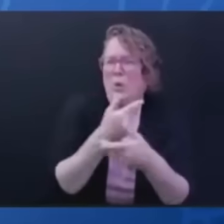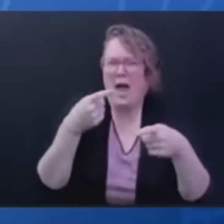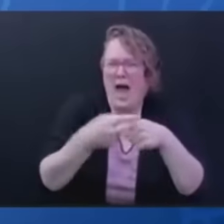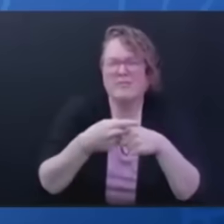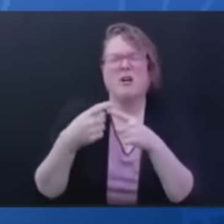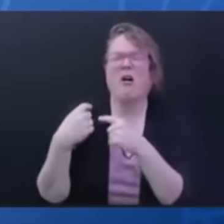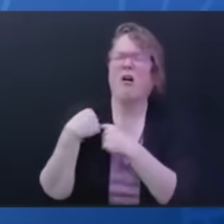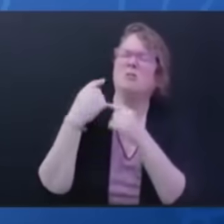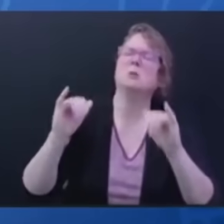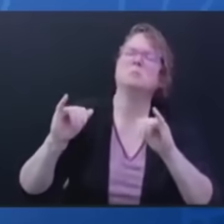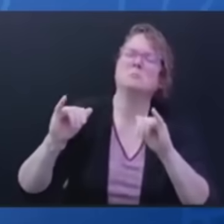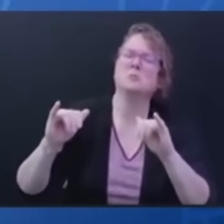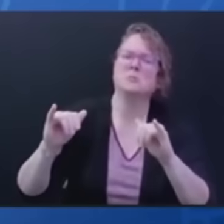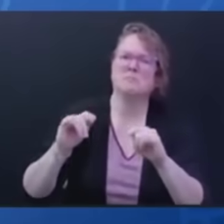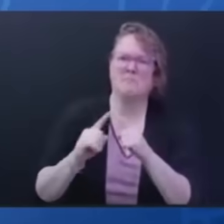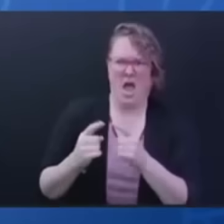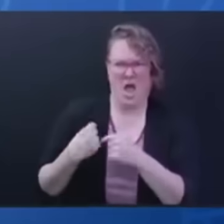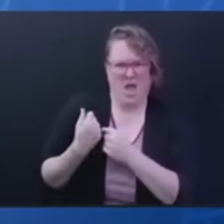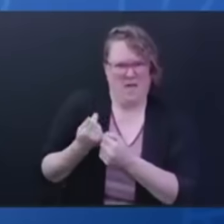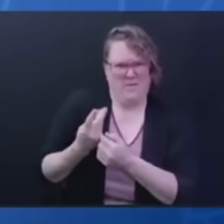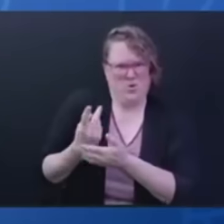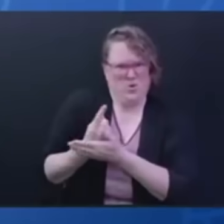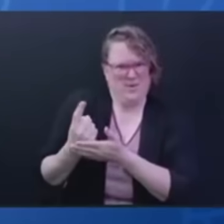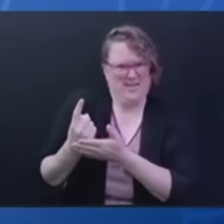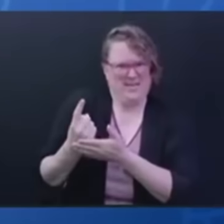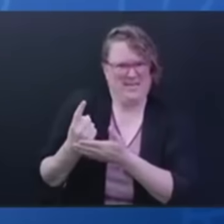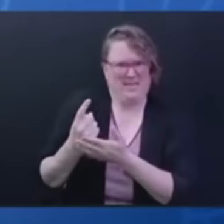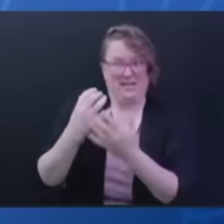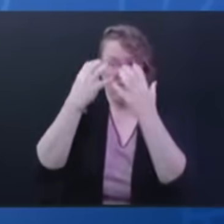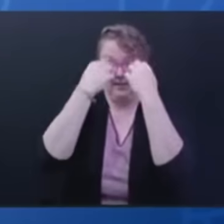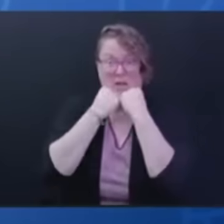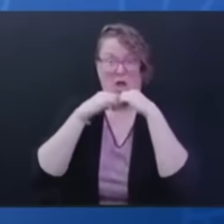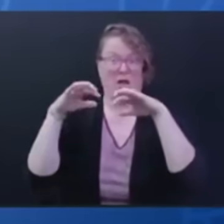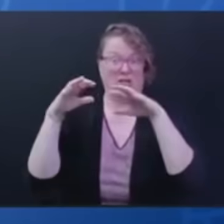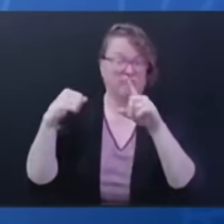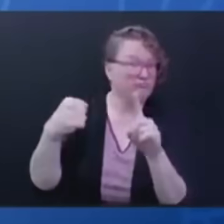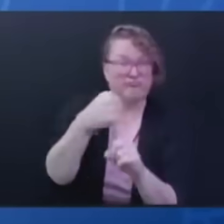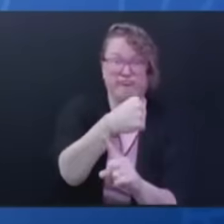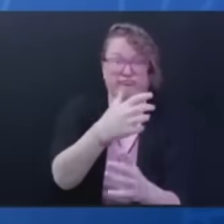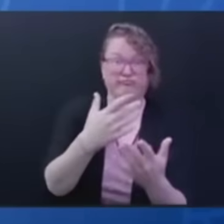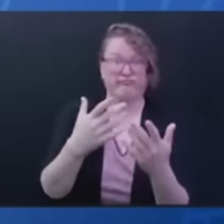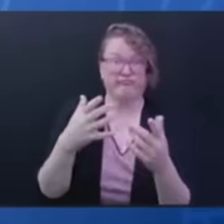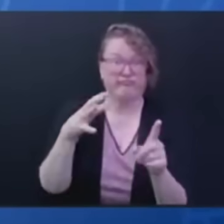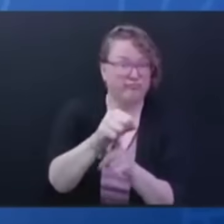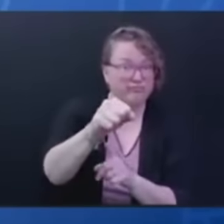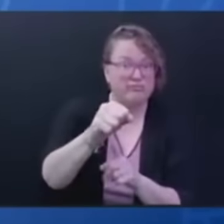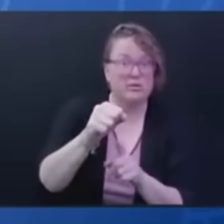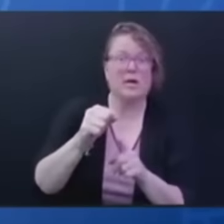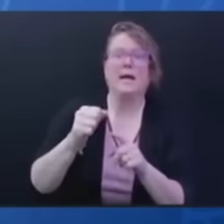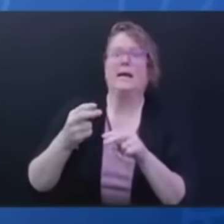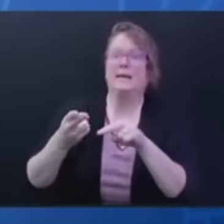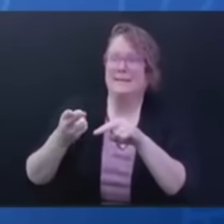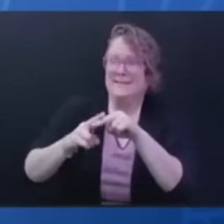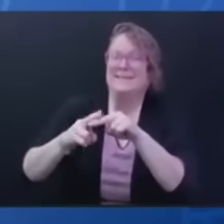few weeks after the terrorist attack. It was not surprising, but very, very disappointing. But it was